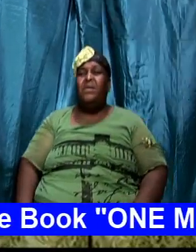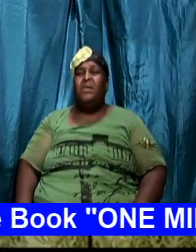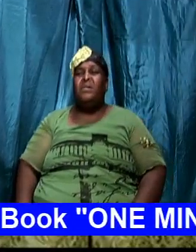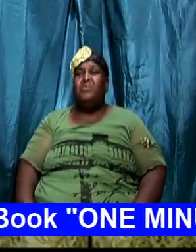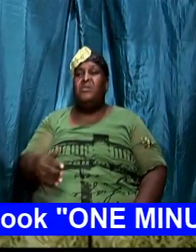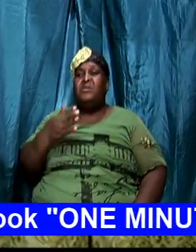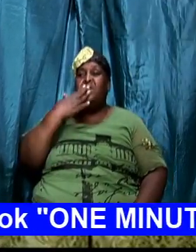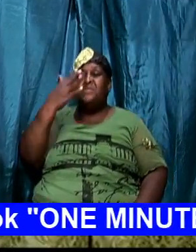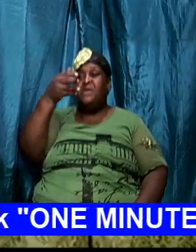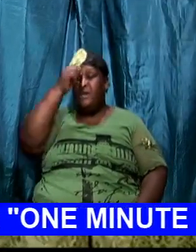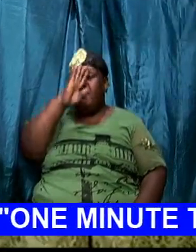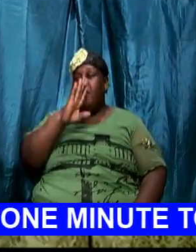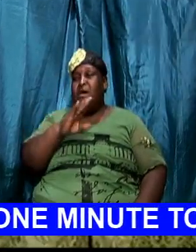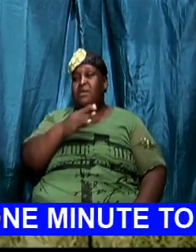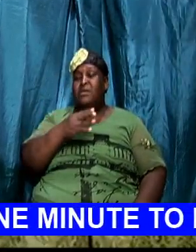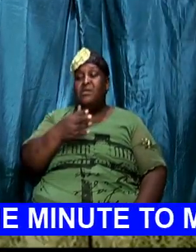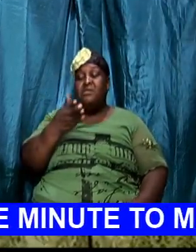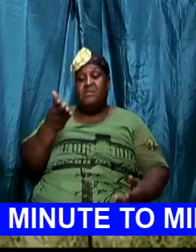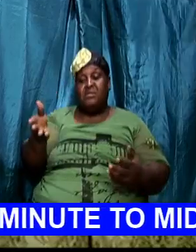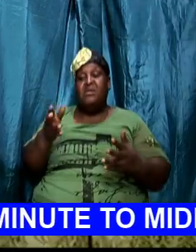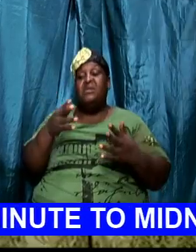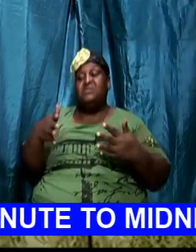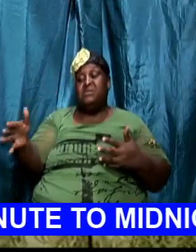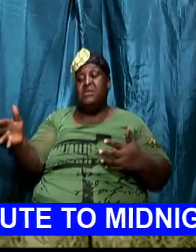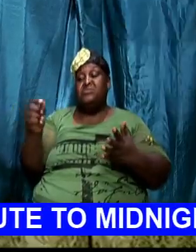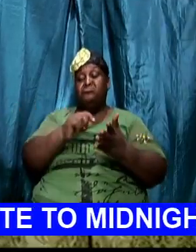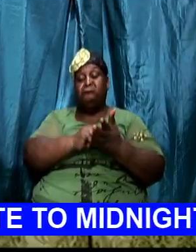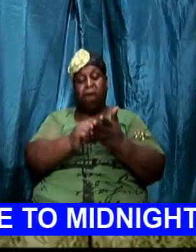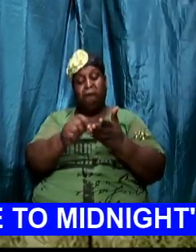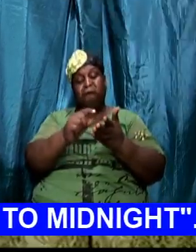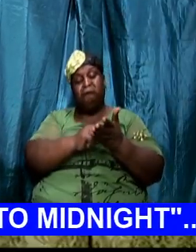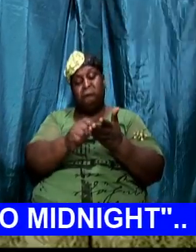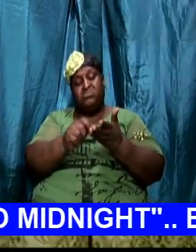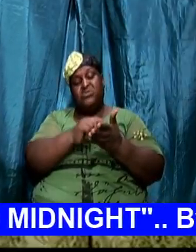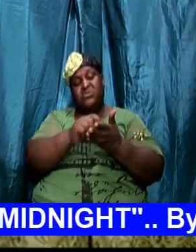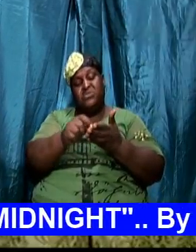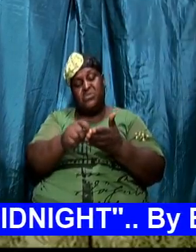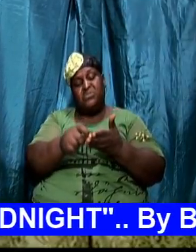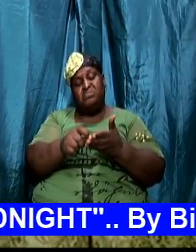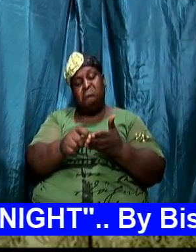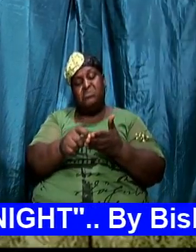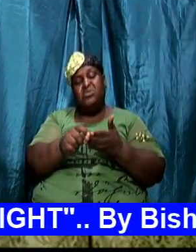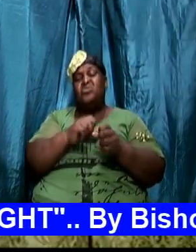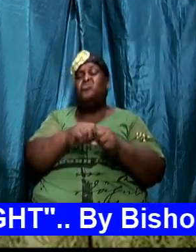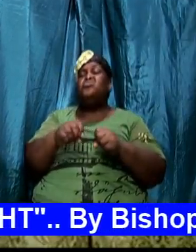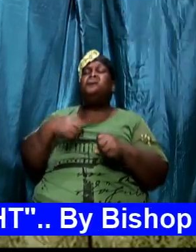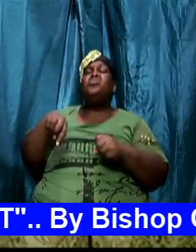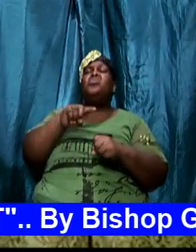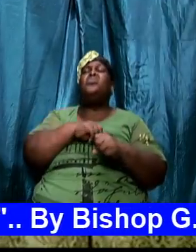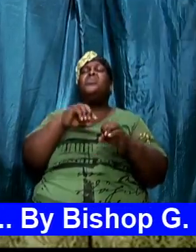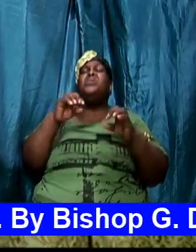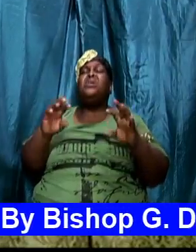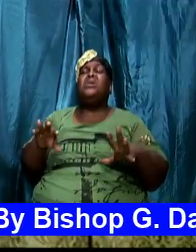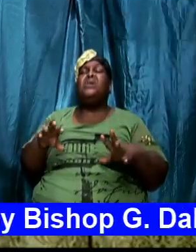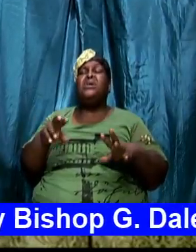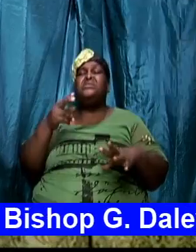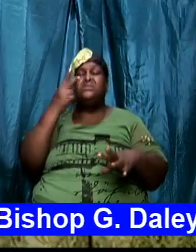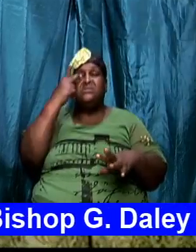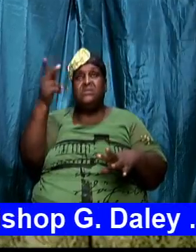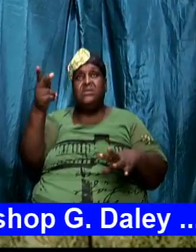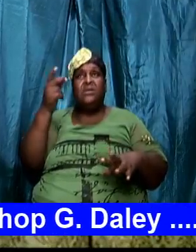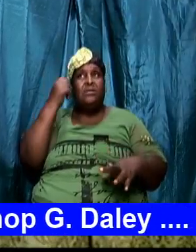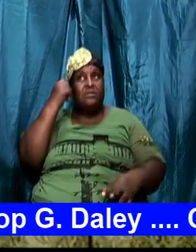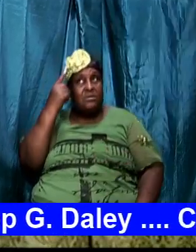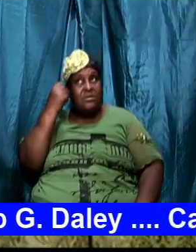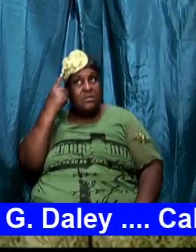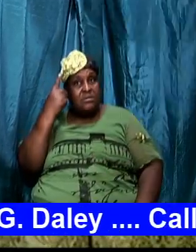thank God that these things are written, that these things are here, so that we can see and we can know. You might not know,